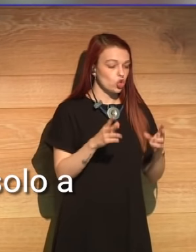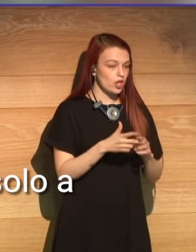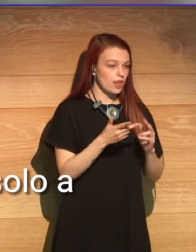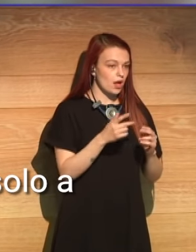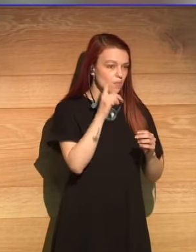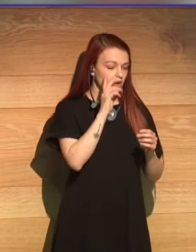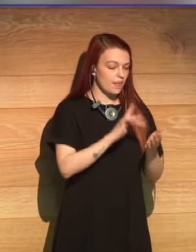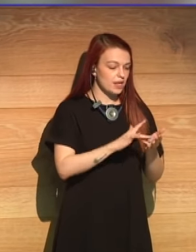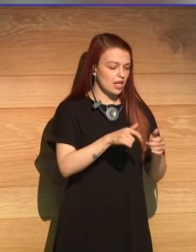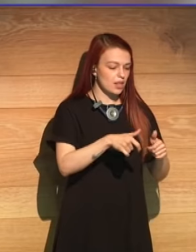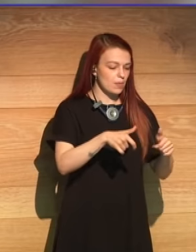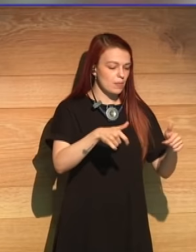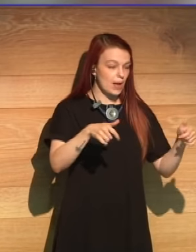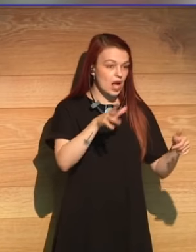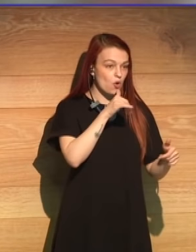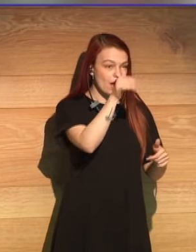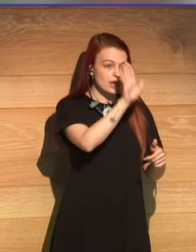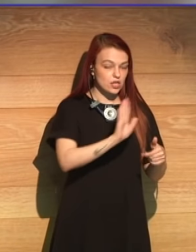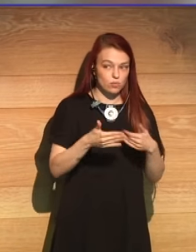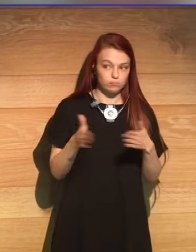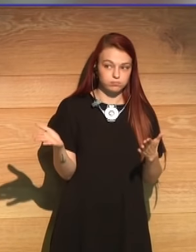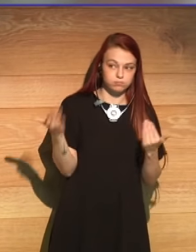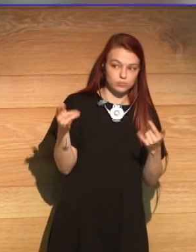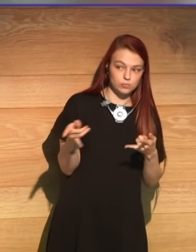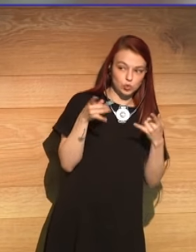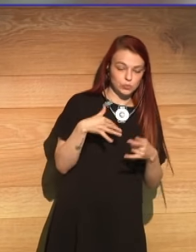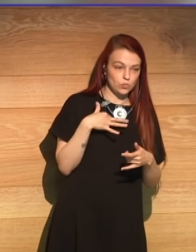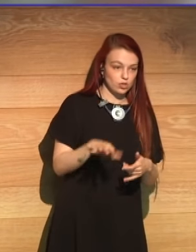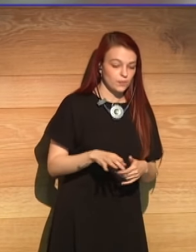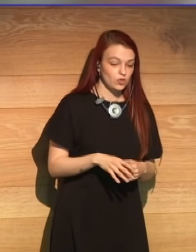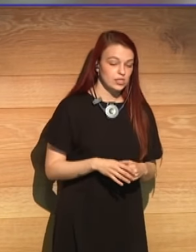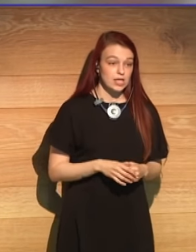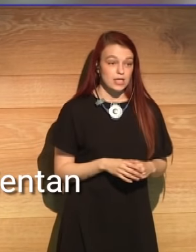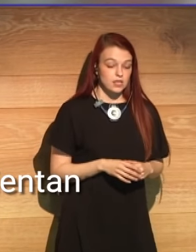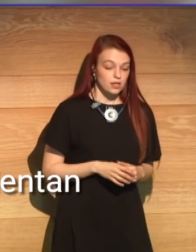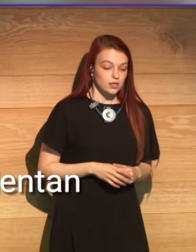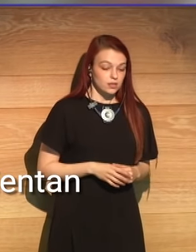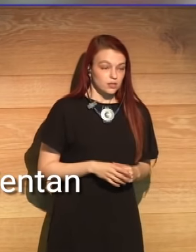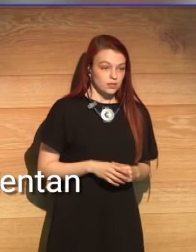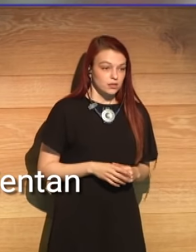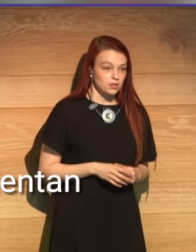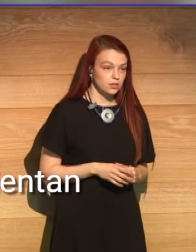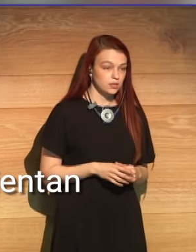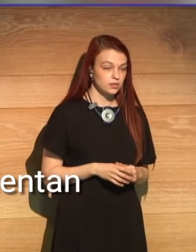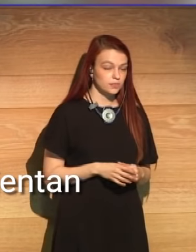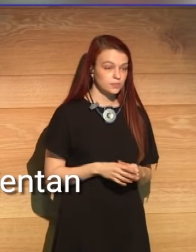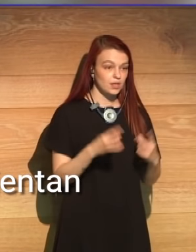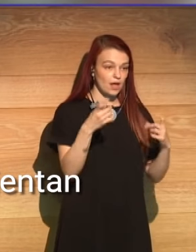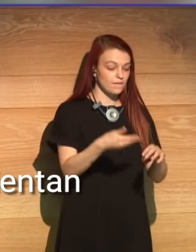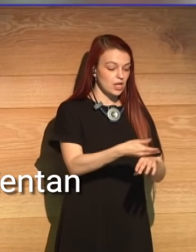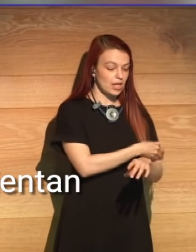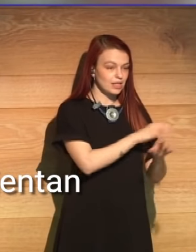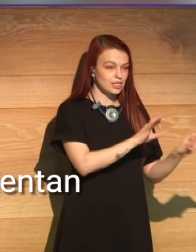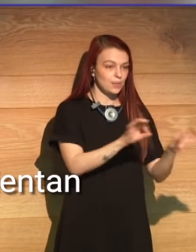about technology, but those technological skill sets that digital literacy really does grow, and this is so important for refugees, for them to